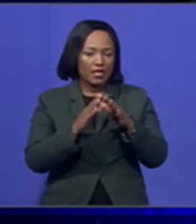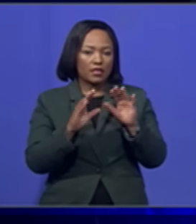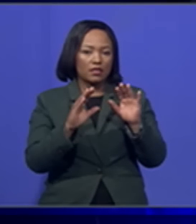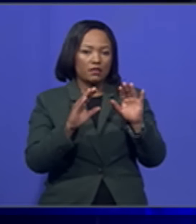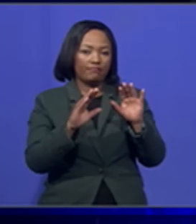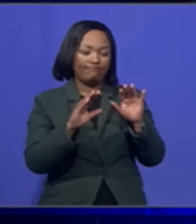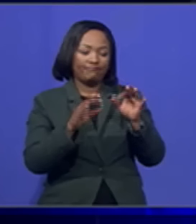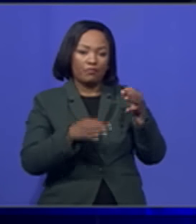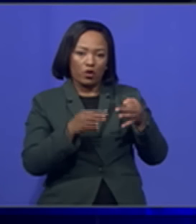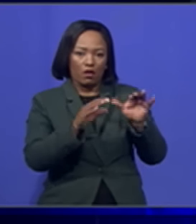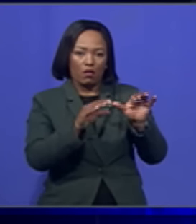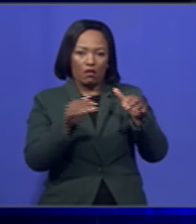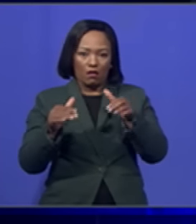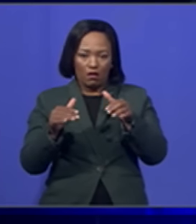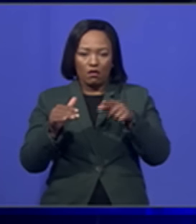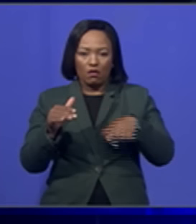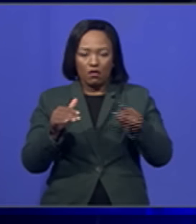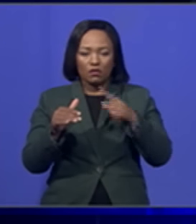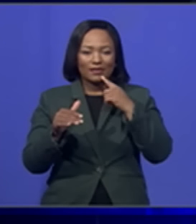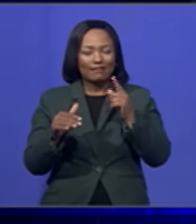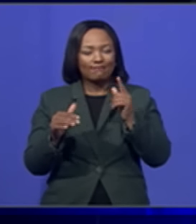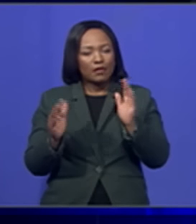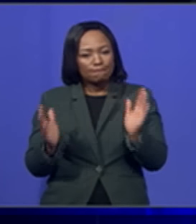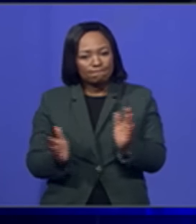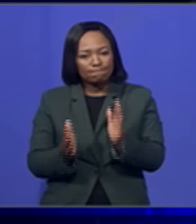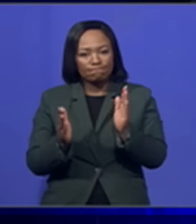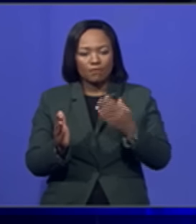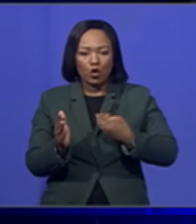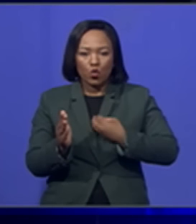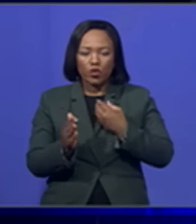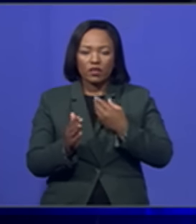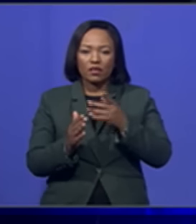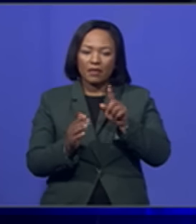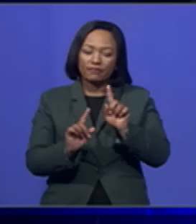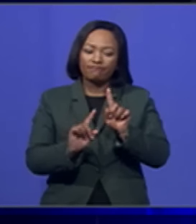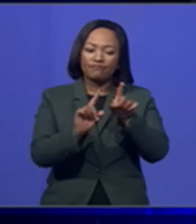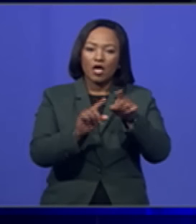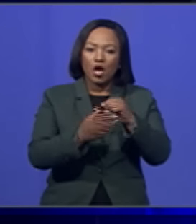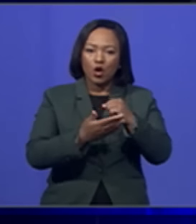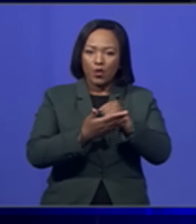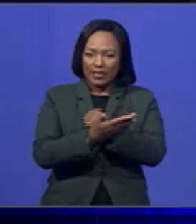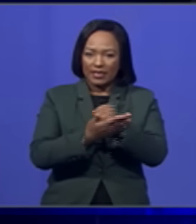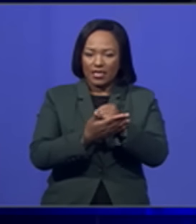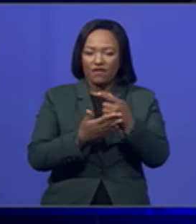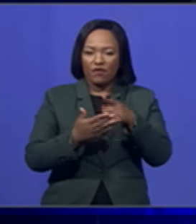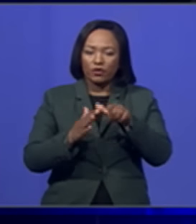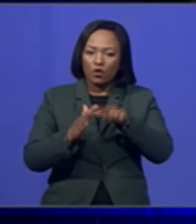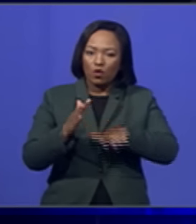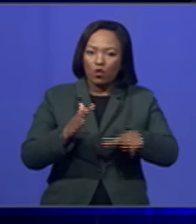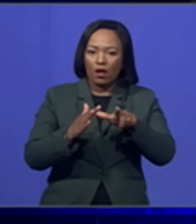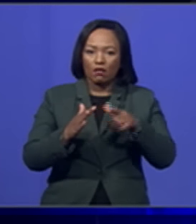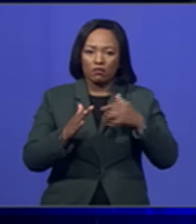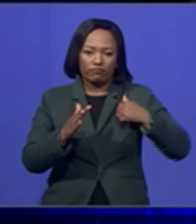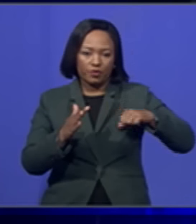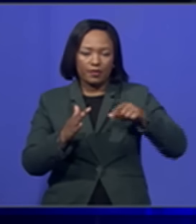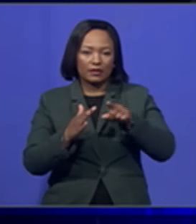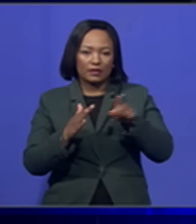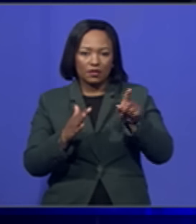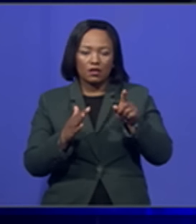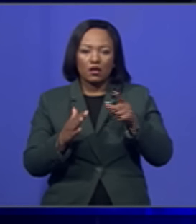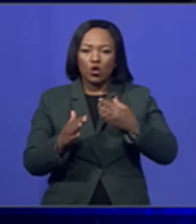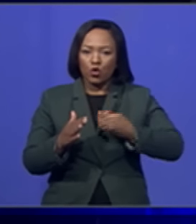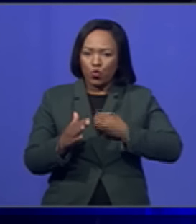kgothaletsa batjha ba Afrika Borwa hore ba ilo ingodisetsa dikgetho tse tlang tsa bomasepala. Ngongoreho e ntse e tota malebana le batjha ba